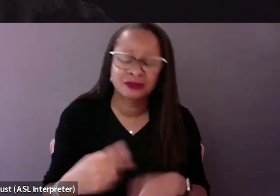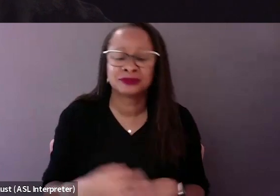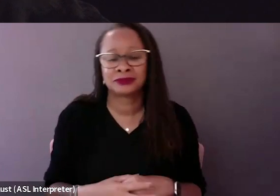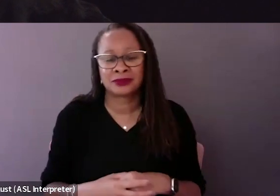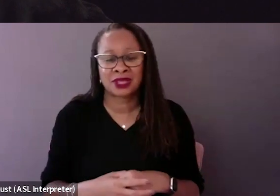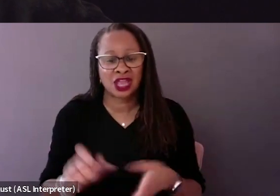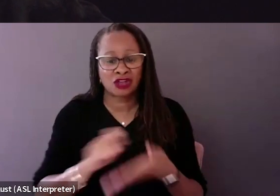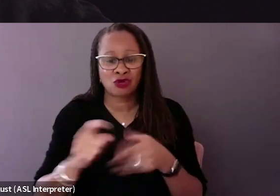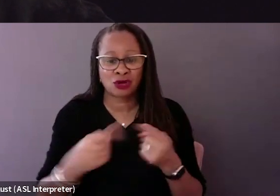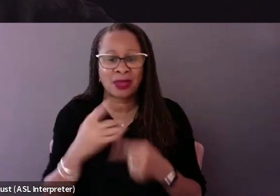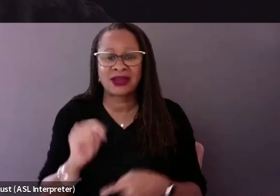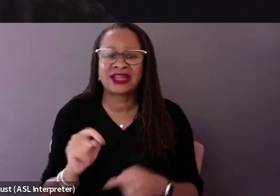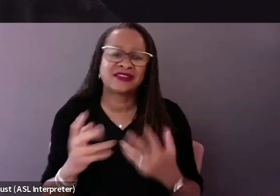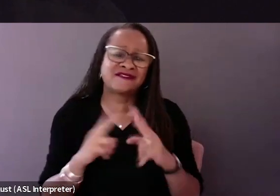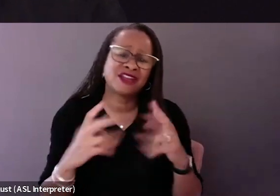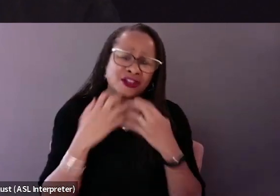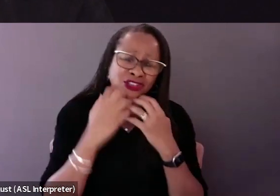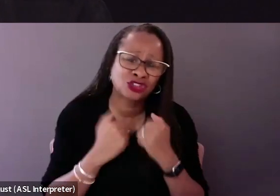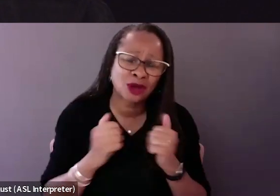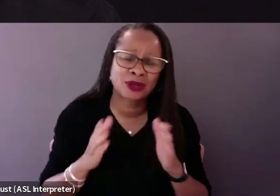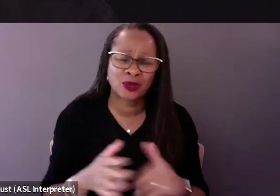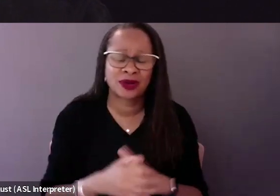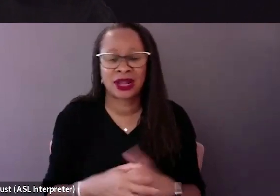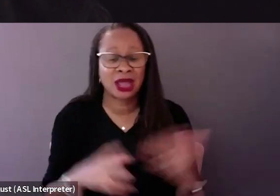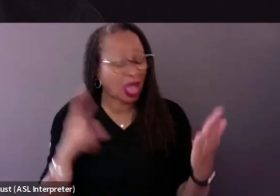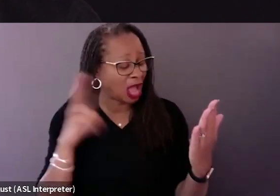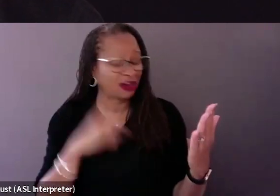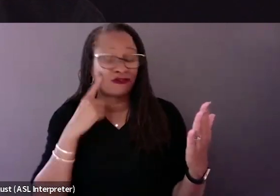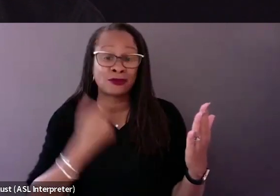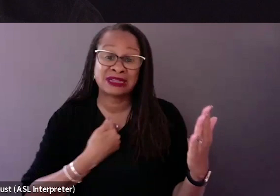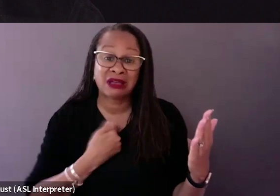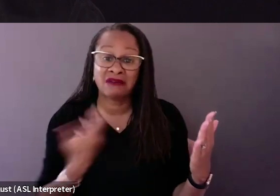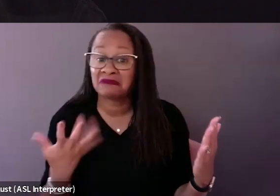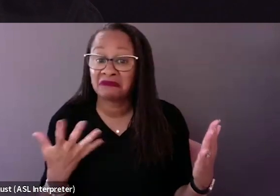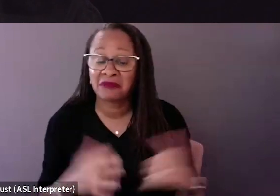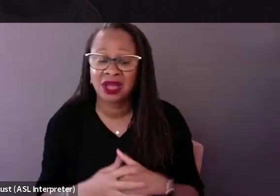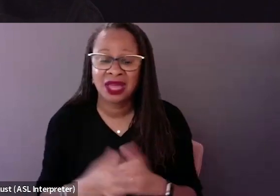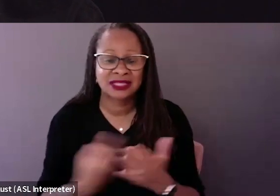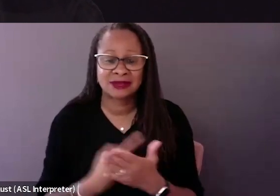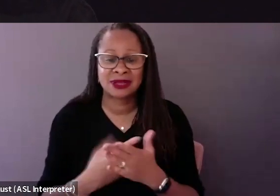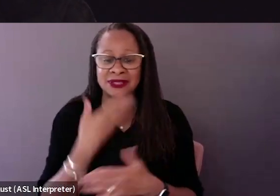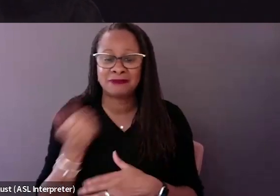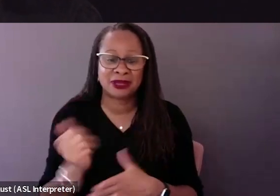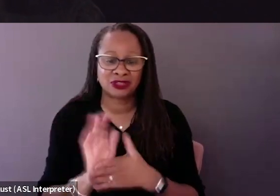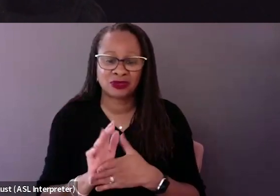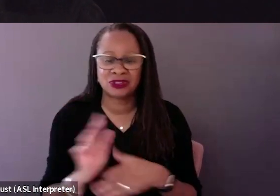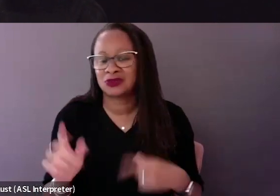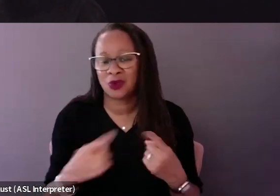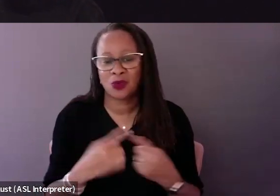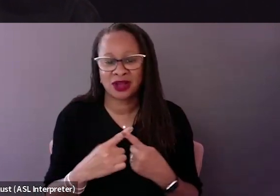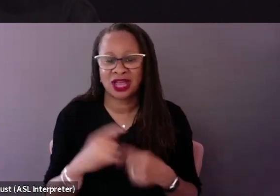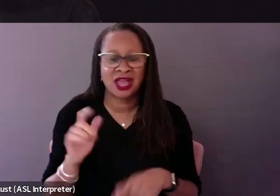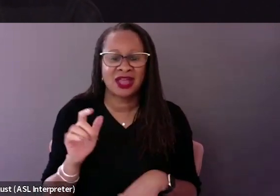And he wrote about it in such a charming way. And I was like, oh, I just read it for me. Sometimes the best movies are when